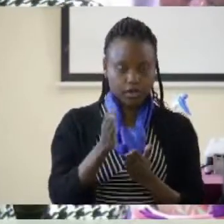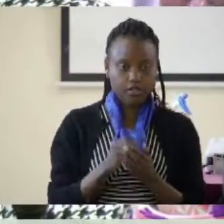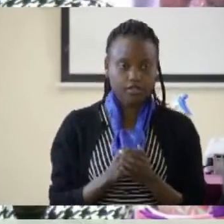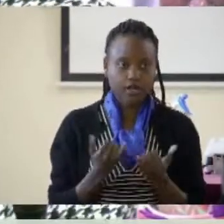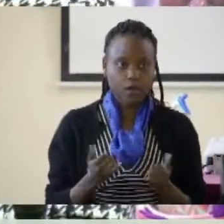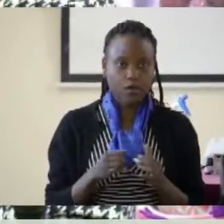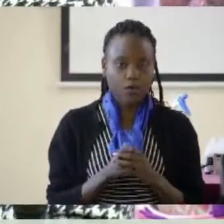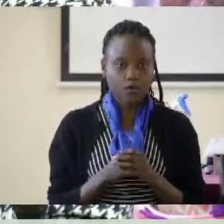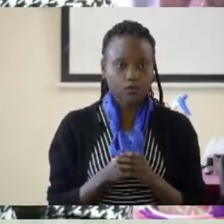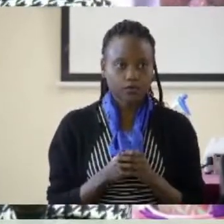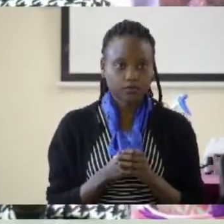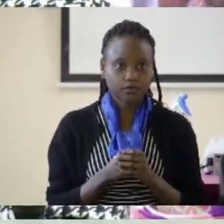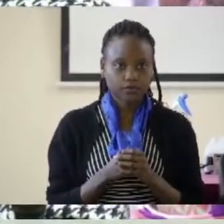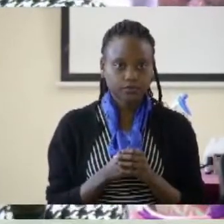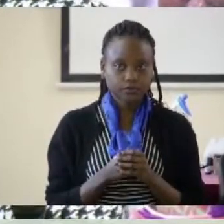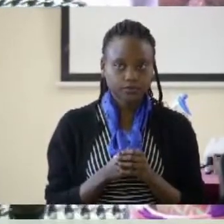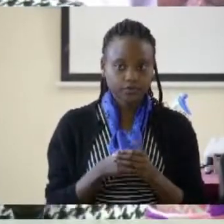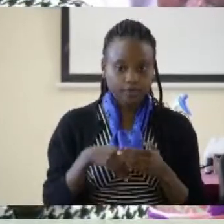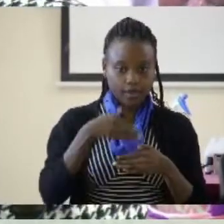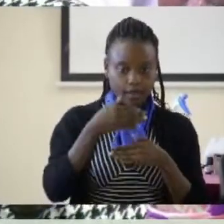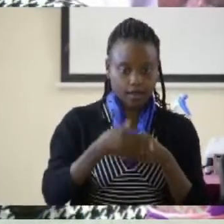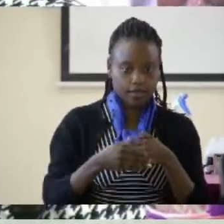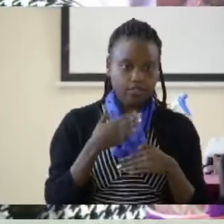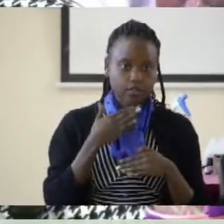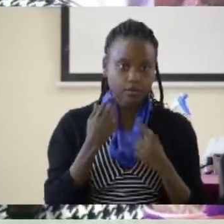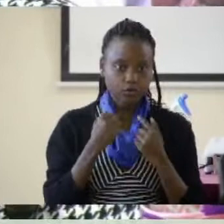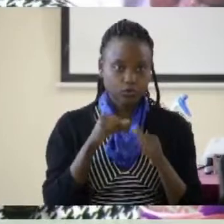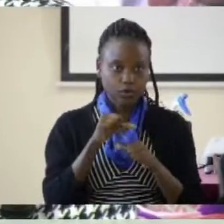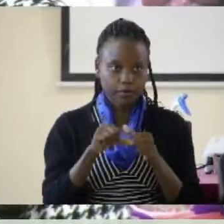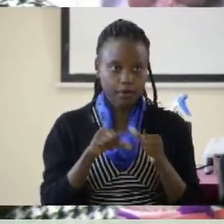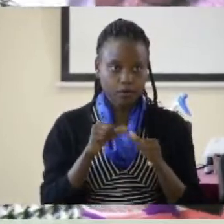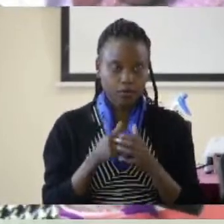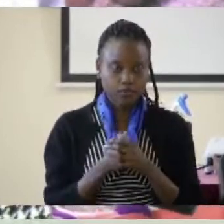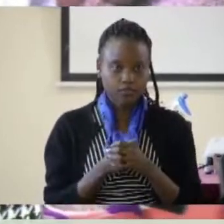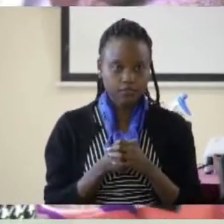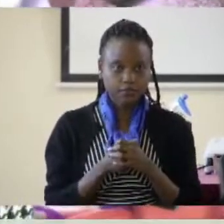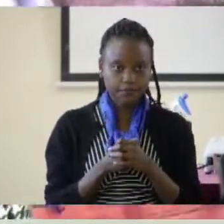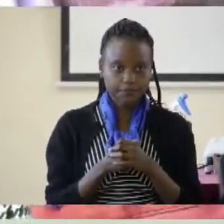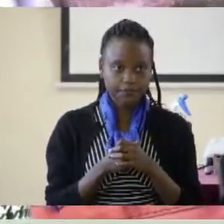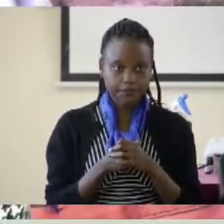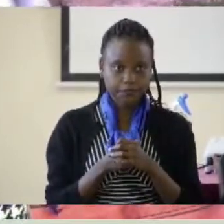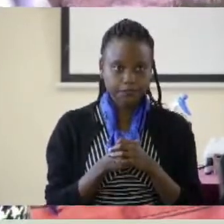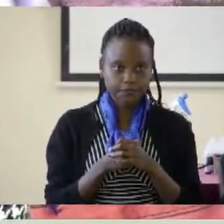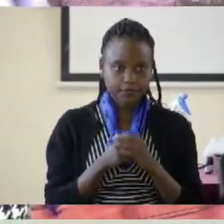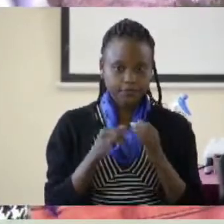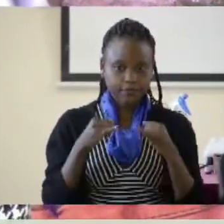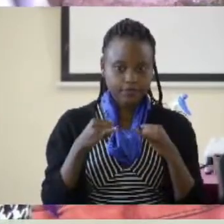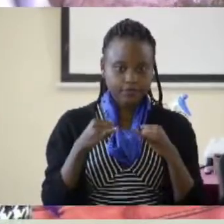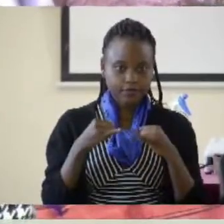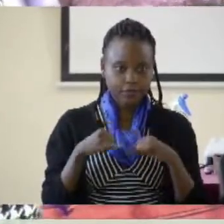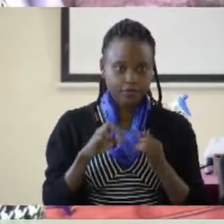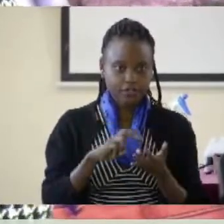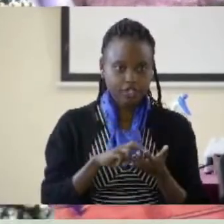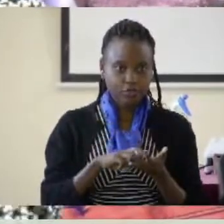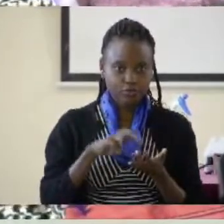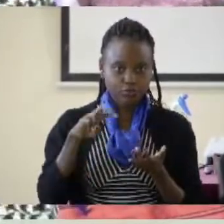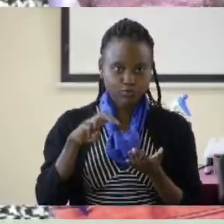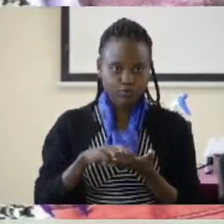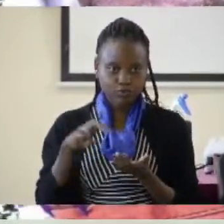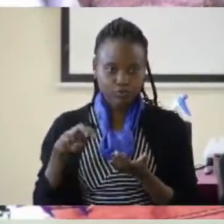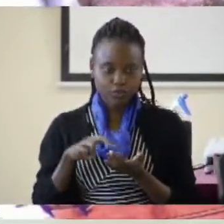Now, the next thing that I want to talk about, I'm trying to jump part of my